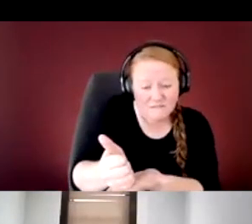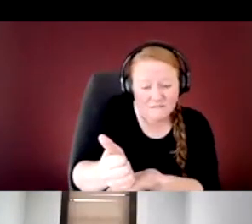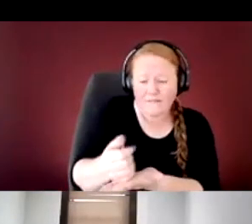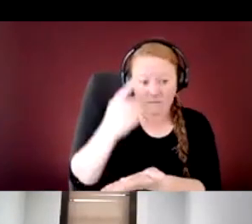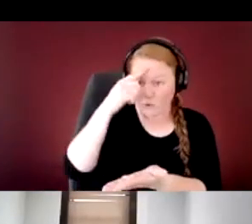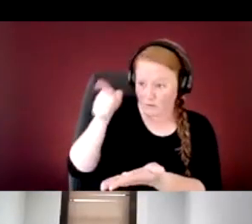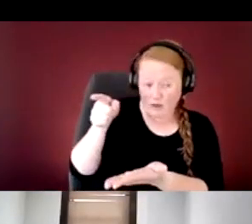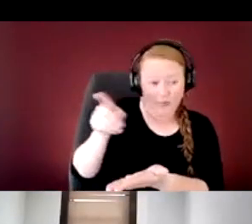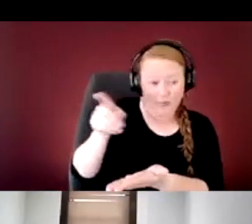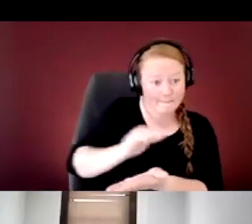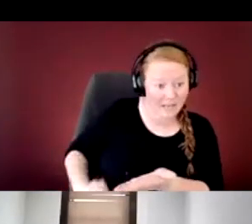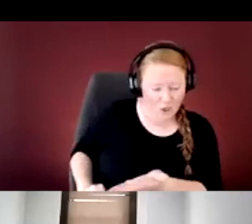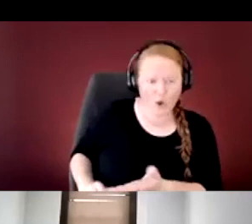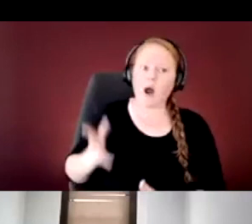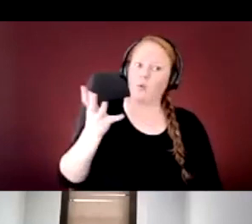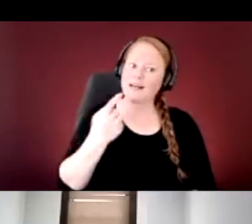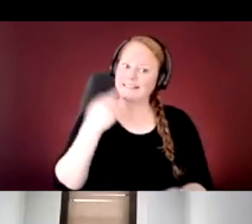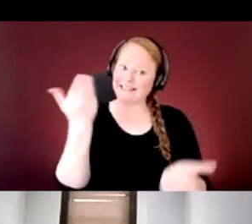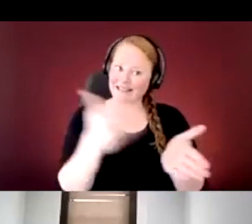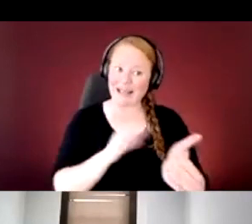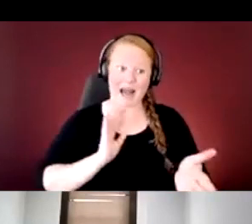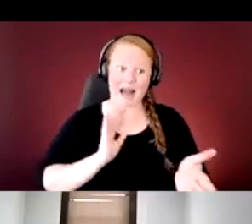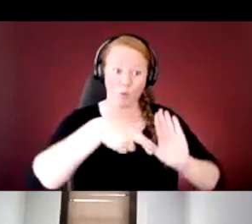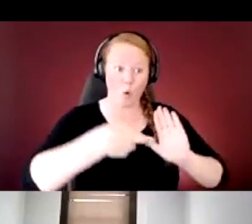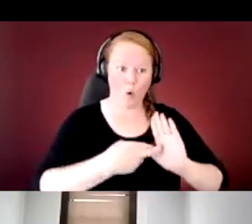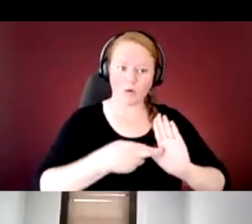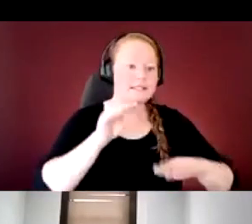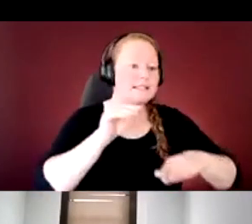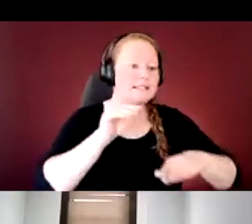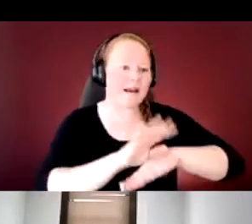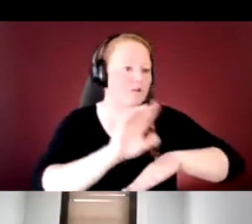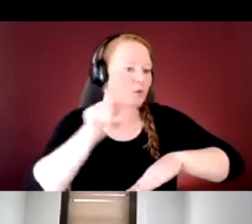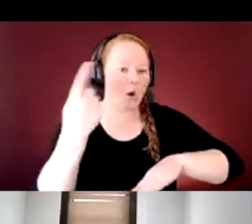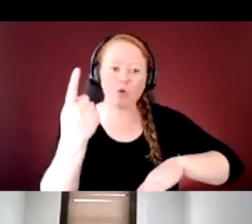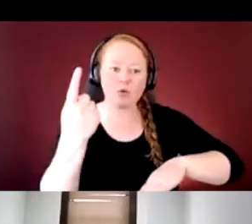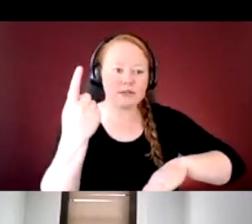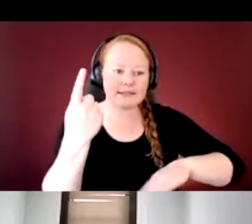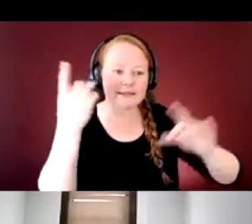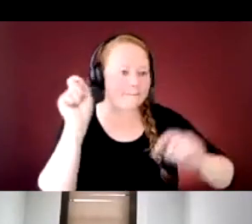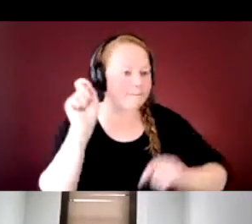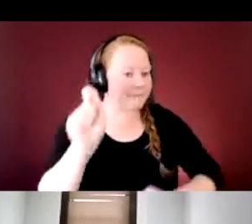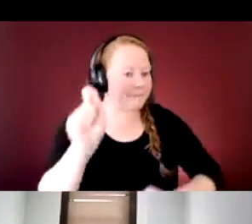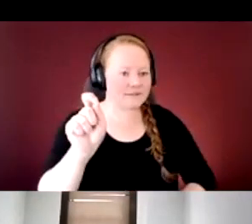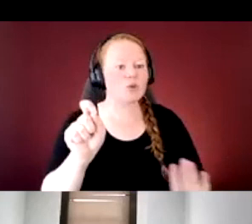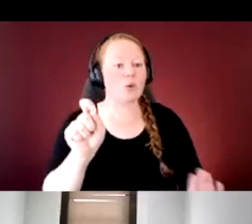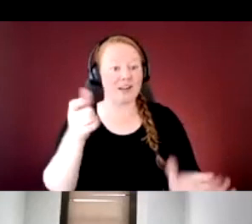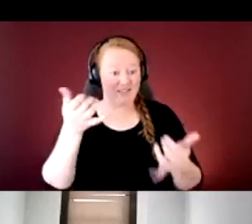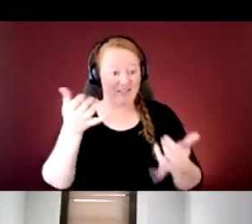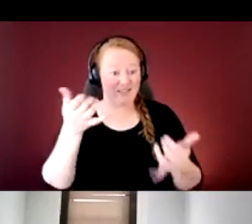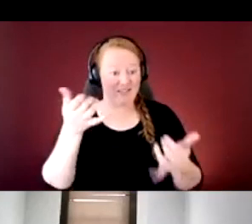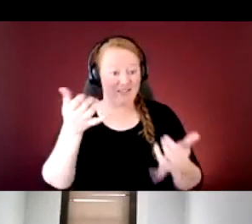I want to reiterate that our role is only advisory. From here, the political process will determine what happens with